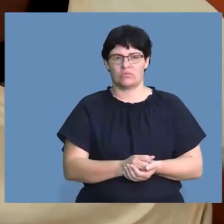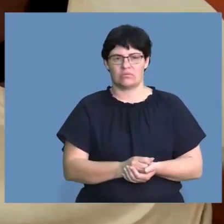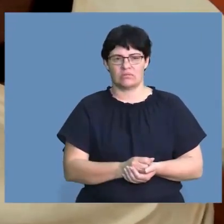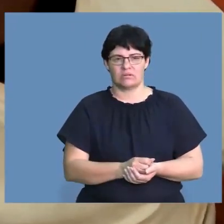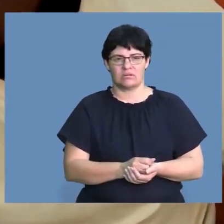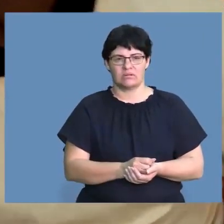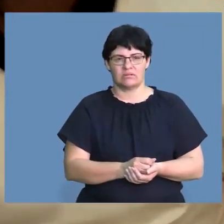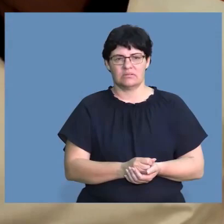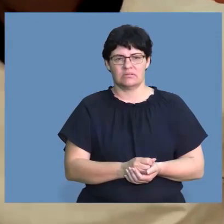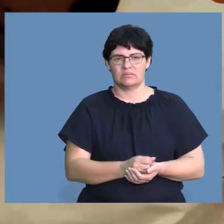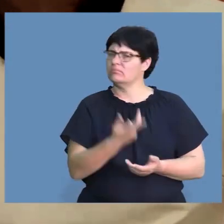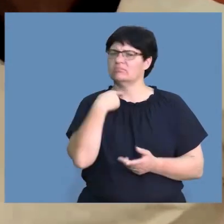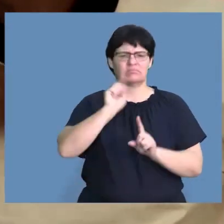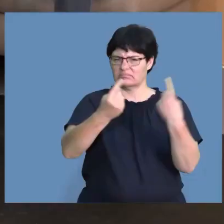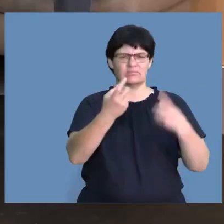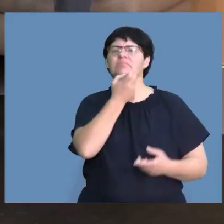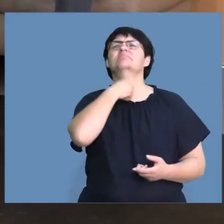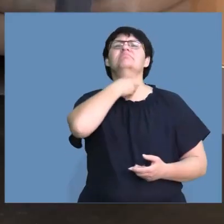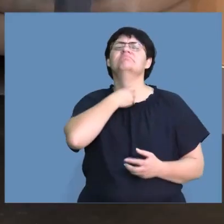swallow?